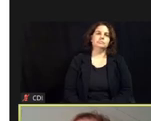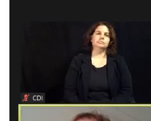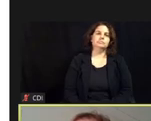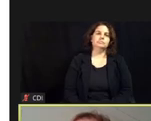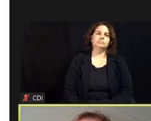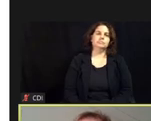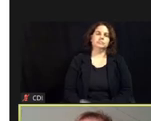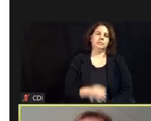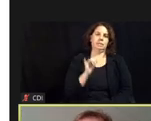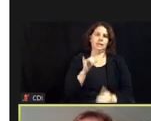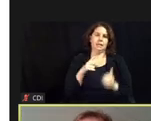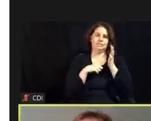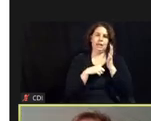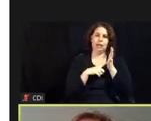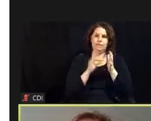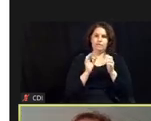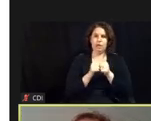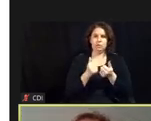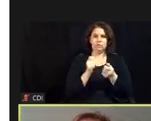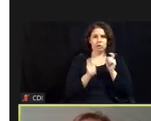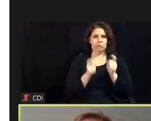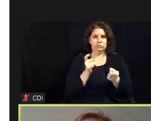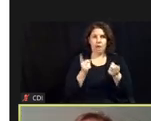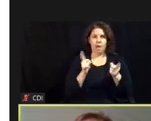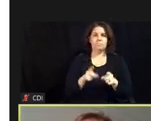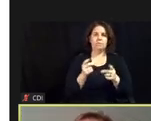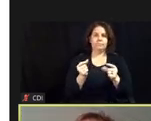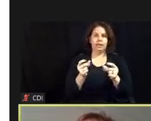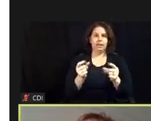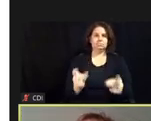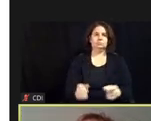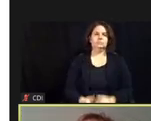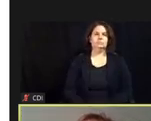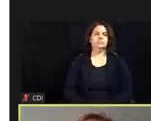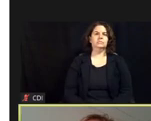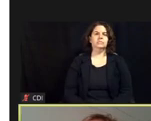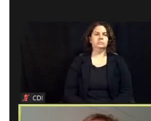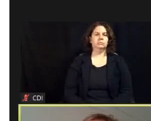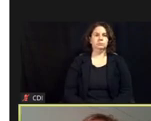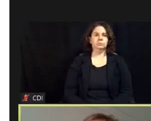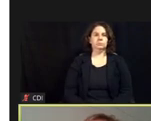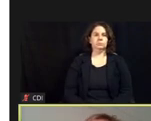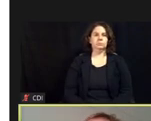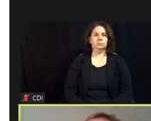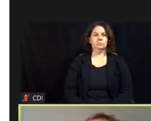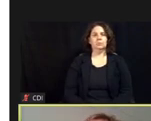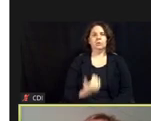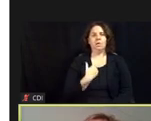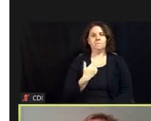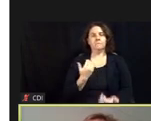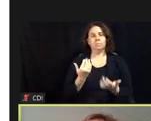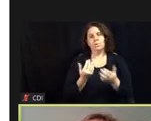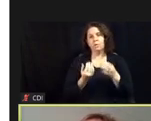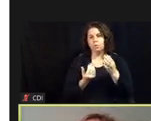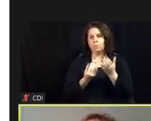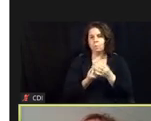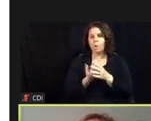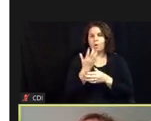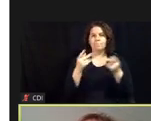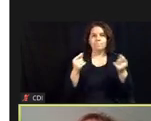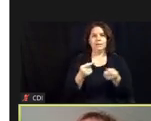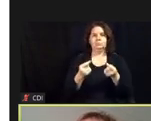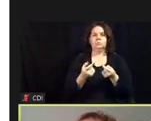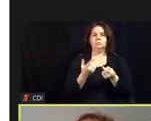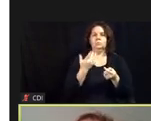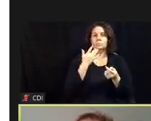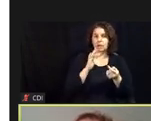new framework. There are growing pains, and we were fortunate that we have good descriptive capacity within Marin County